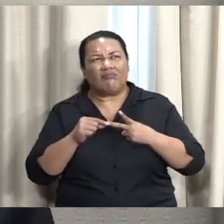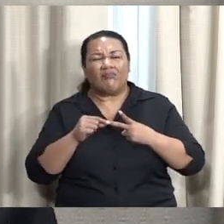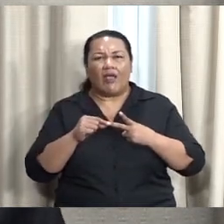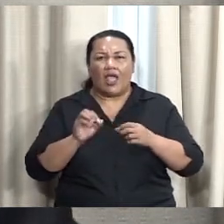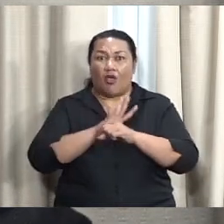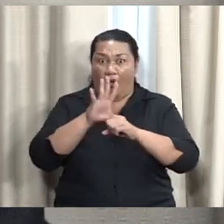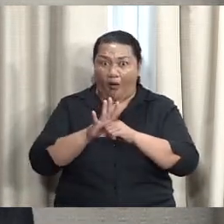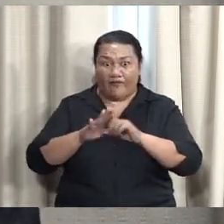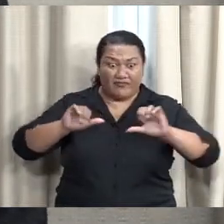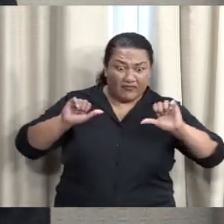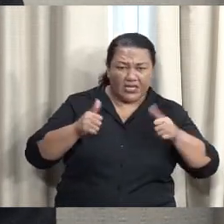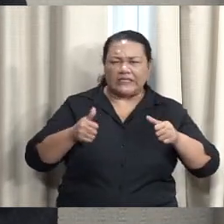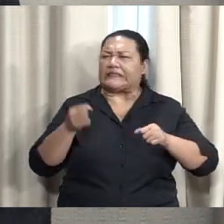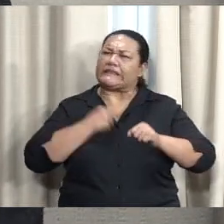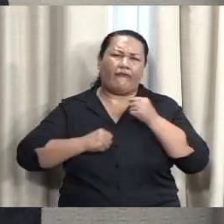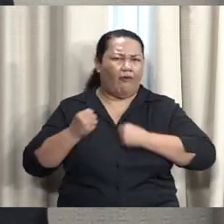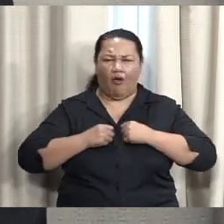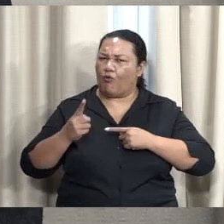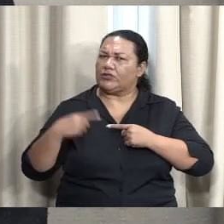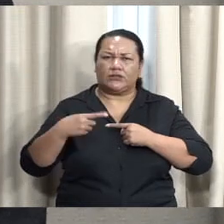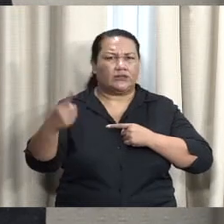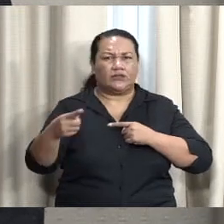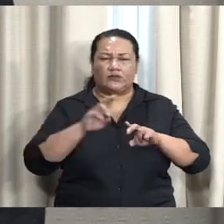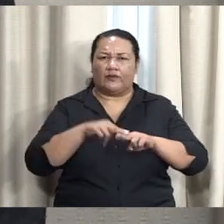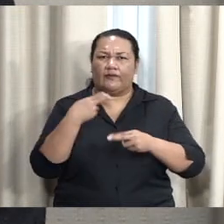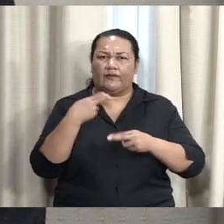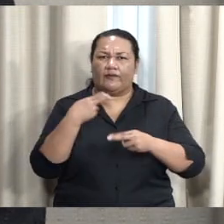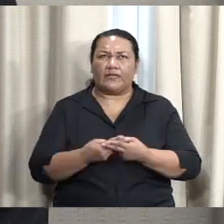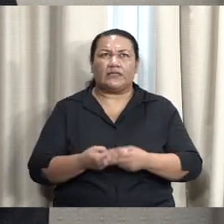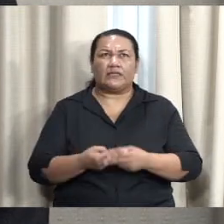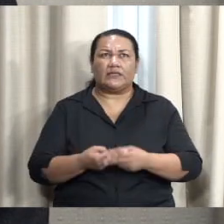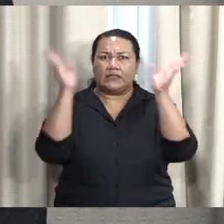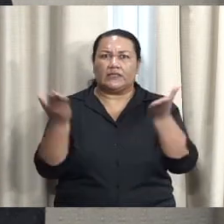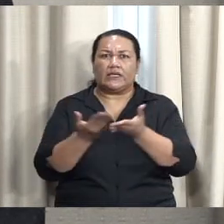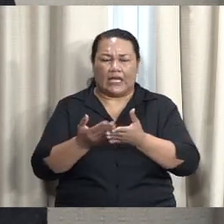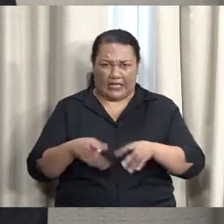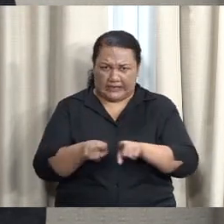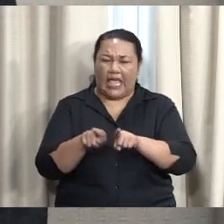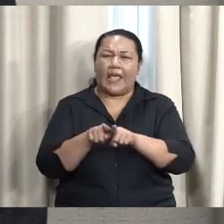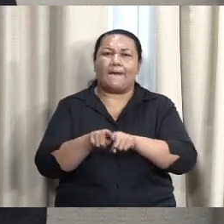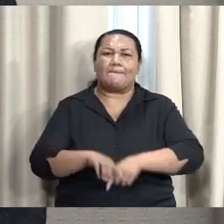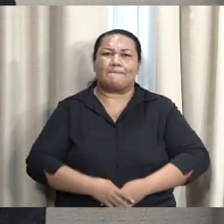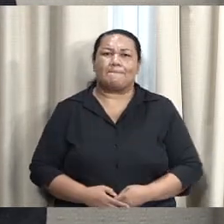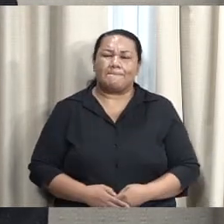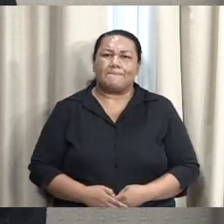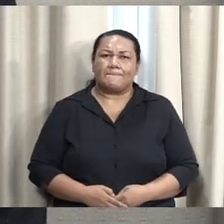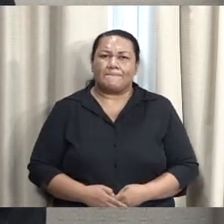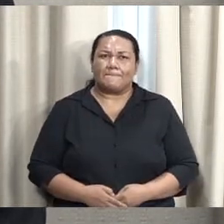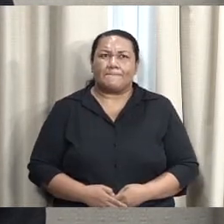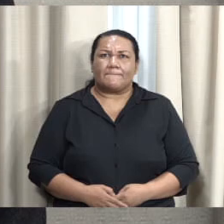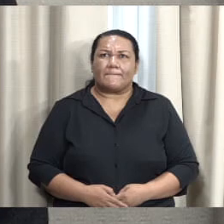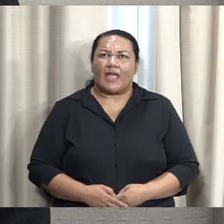been intensified by the global inflationary challenges emanating beyond our borders as well.